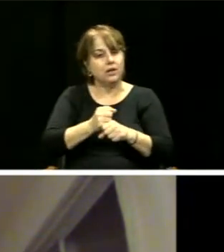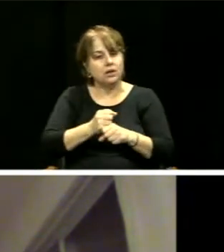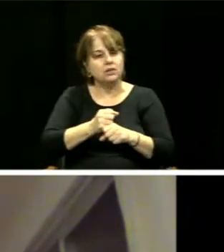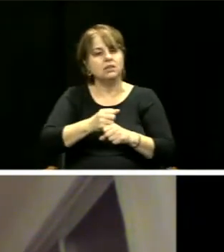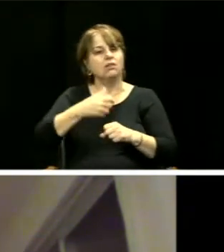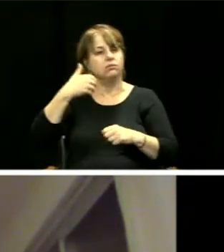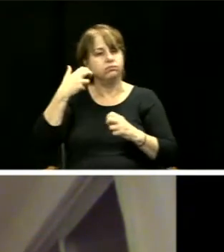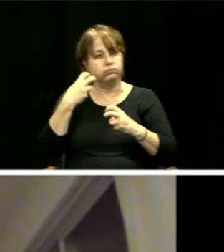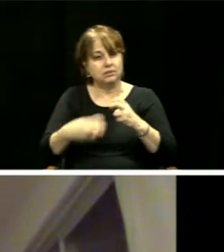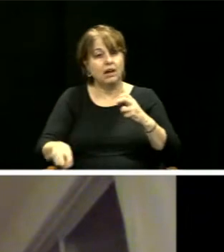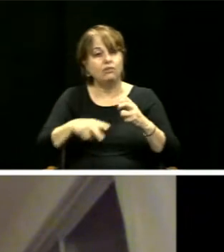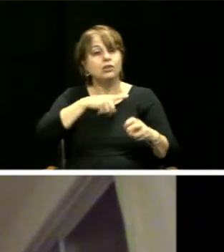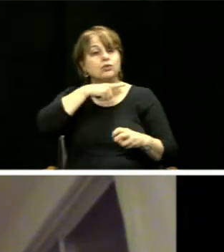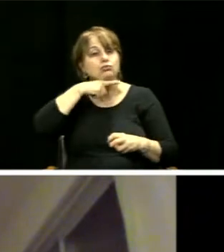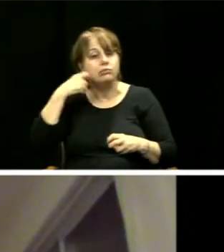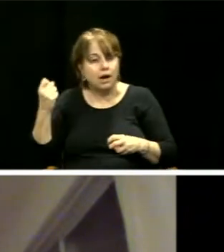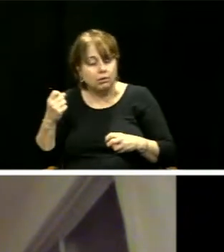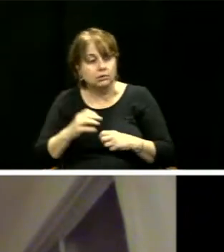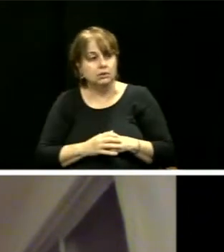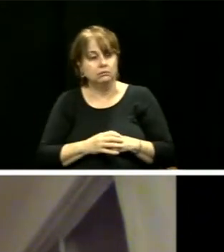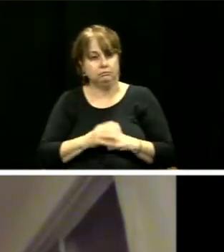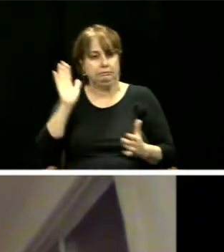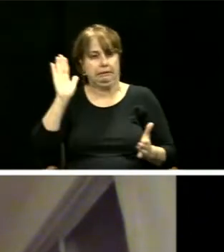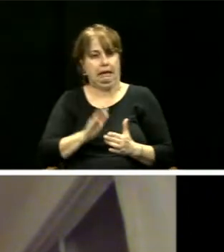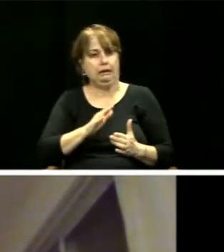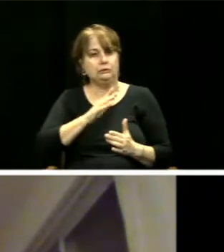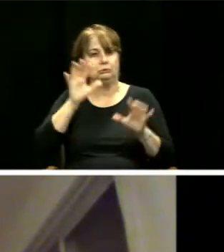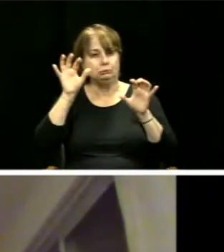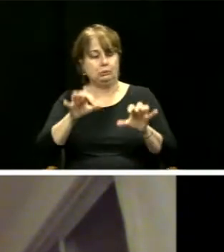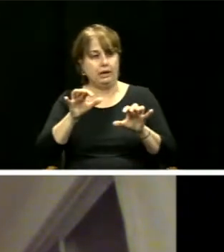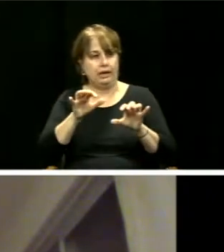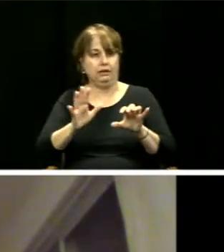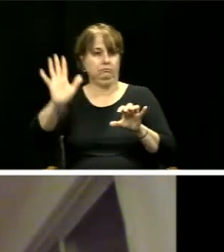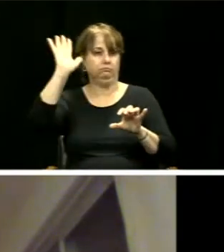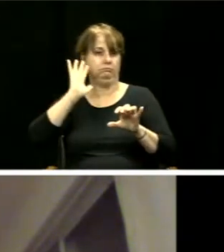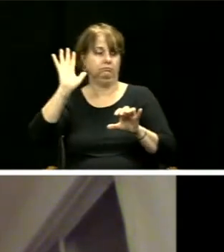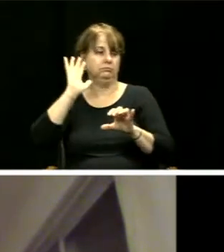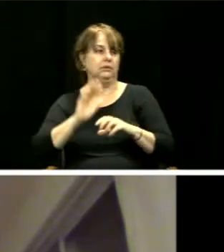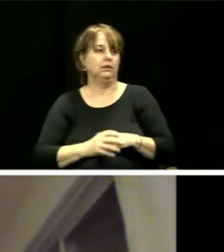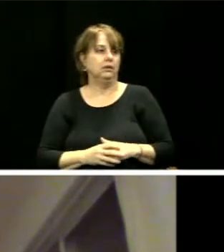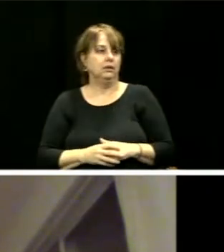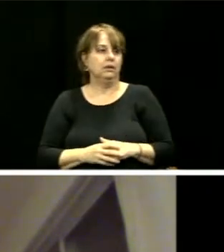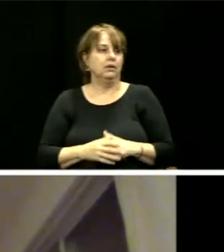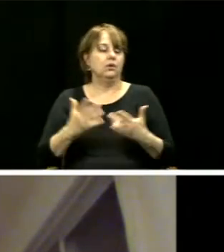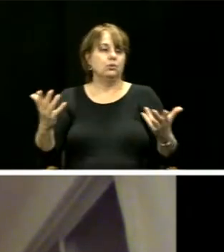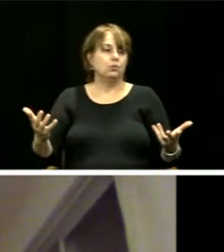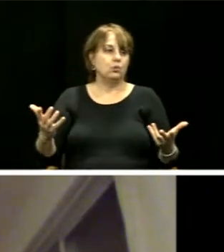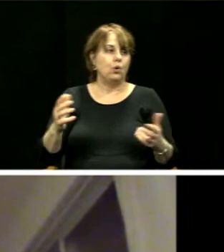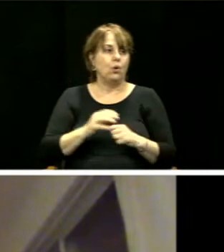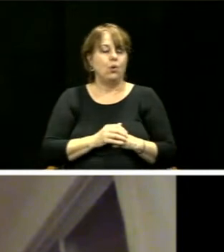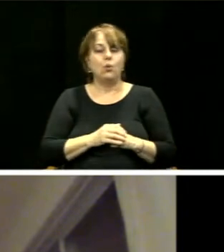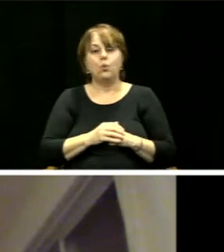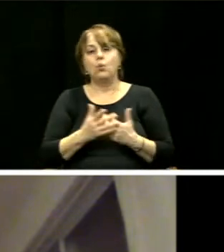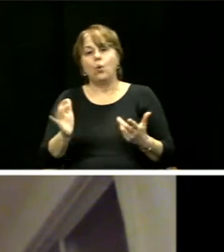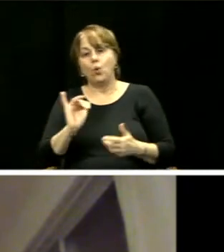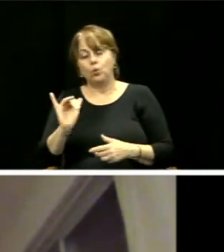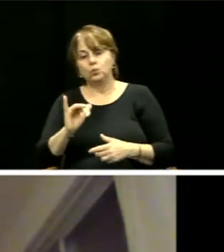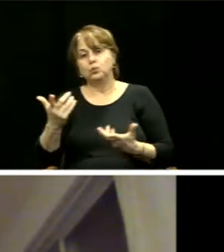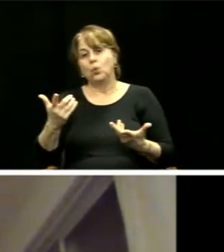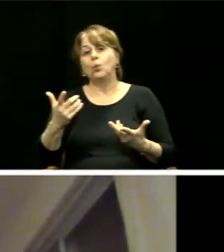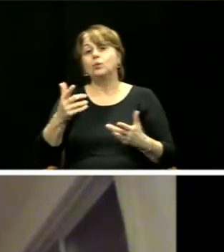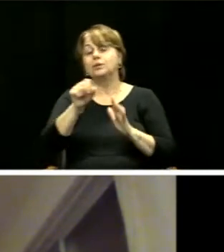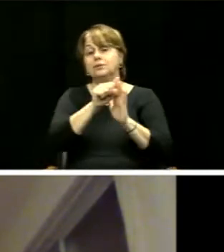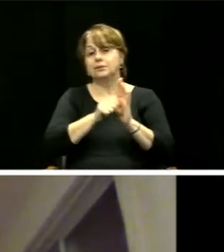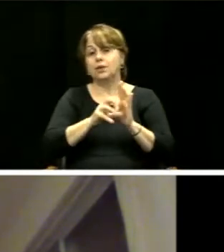getting rain, but you're not getting as much rain as you're supposed to be getting. And at those times, CM Smith also did the state water plan, and